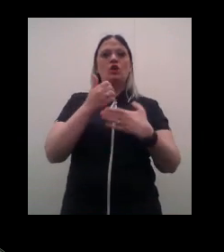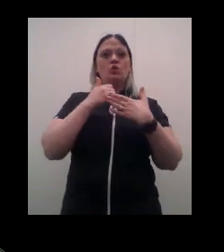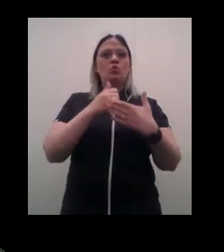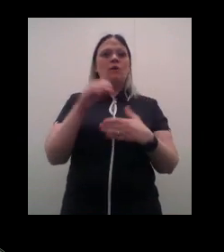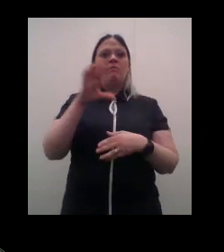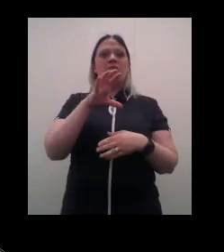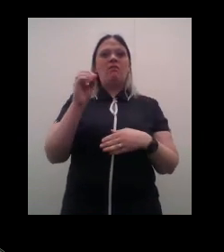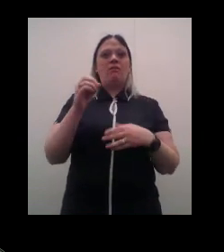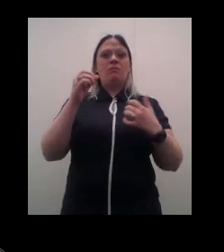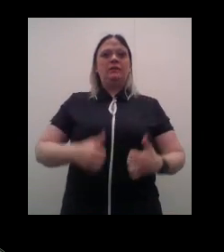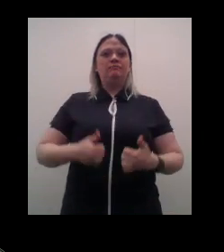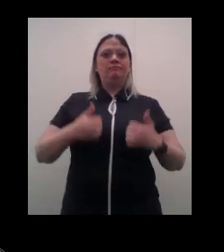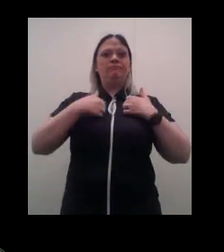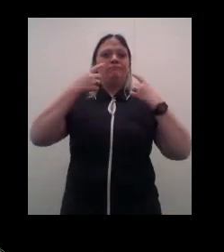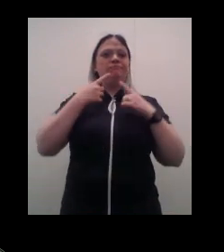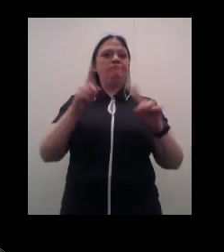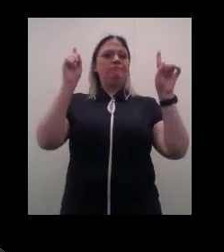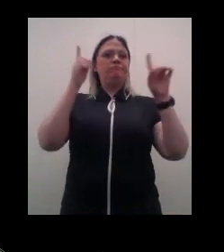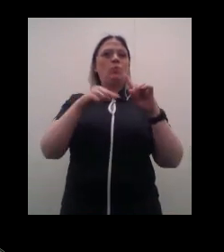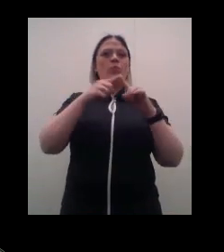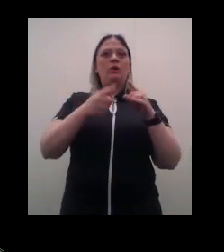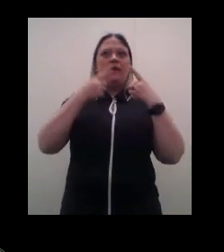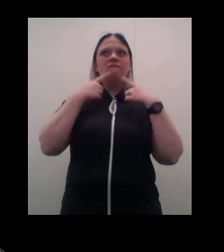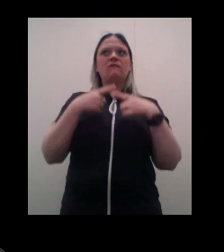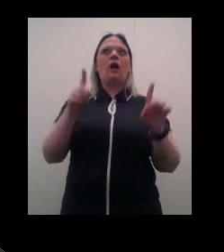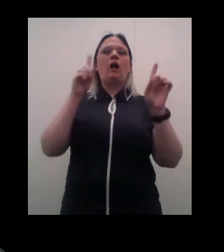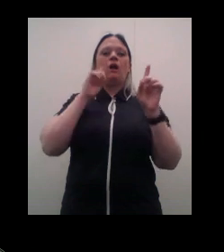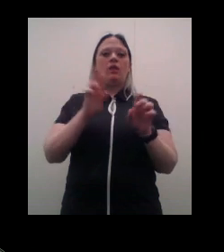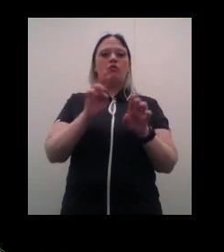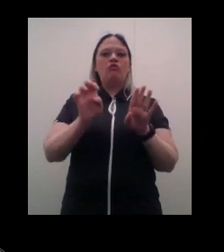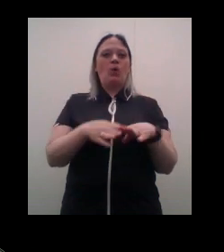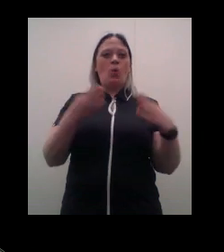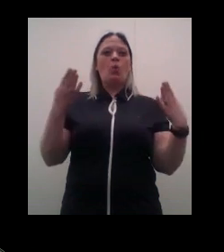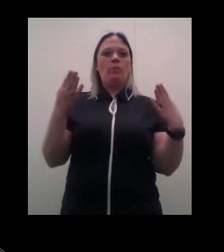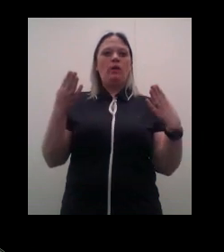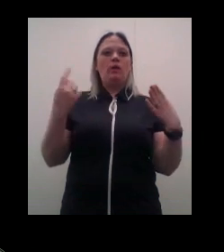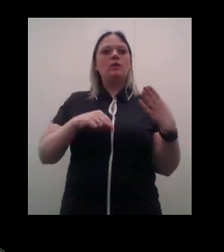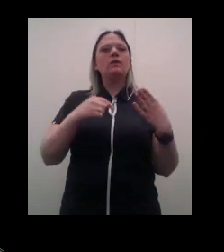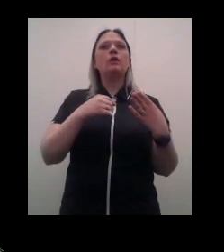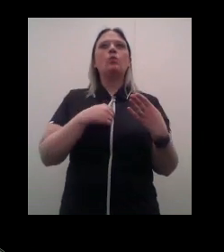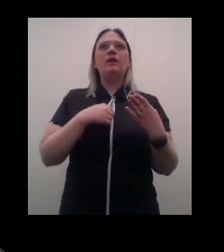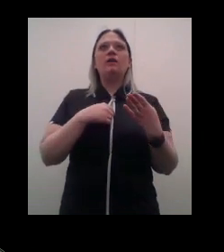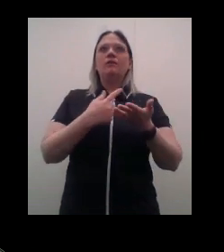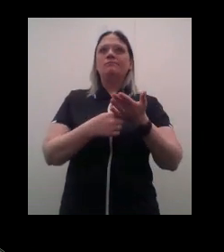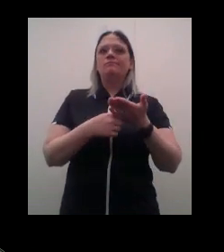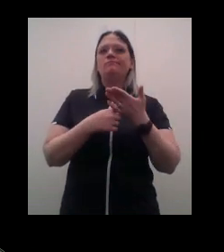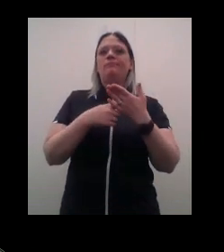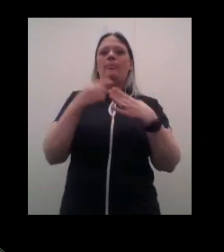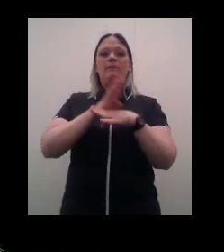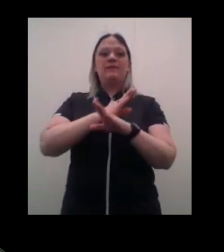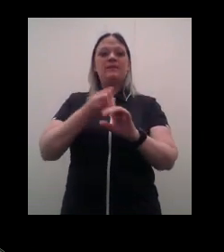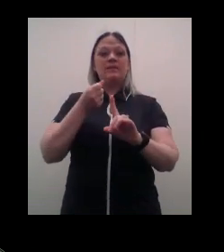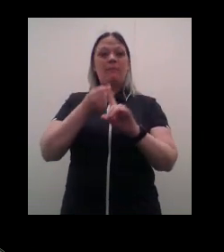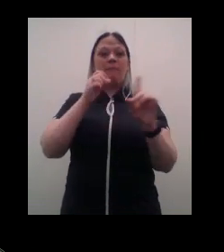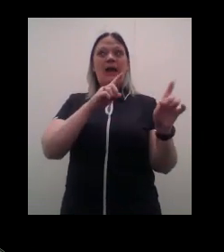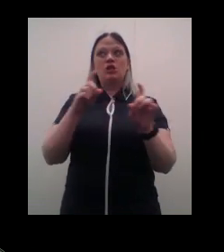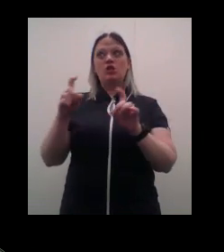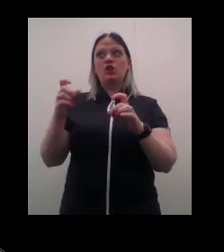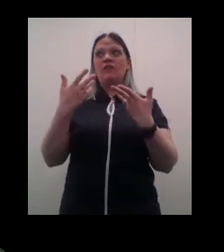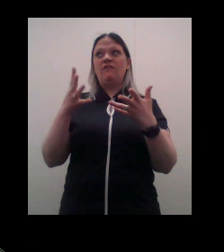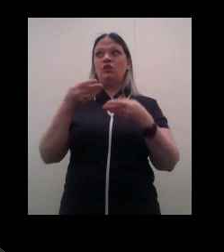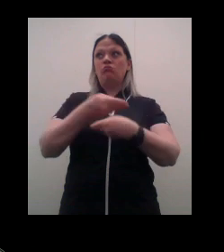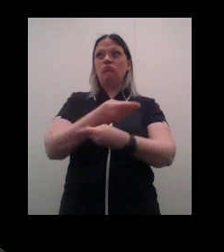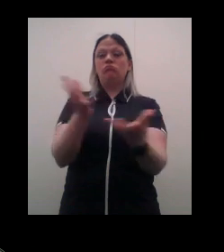this when we finally do reopen. We've already talked about a number of these things. The Western New York Business Impact Survey was put out by the